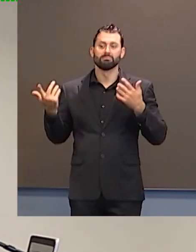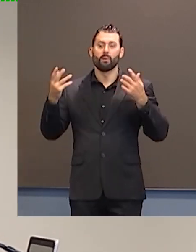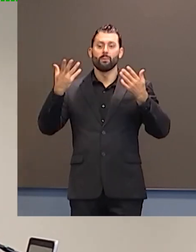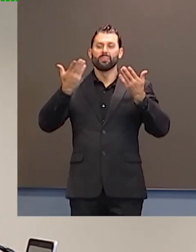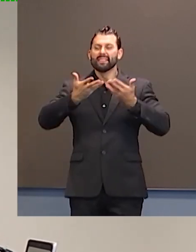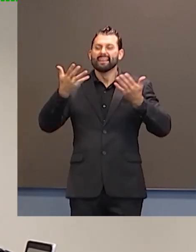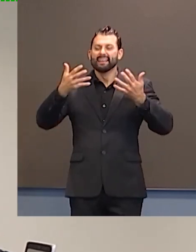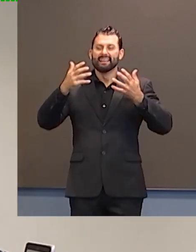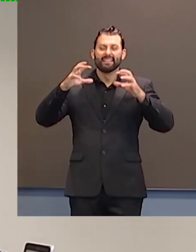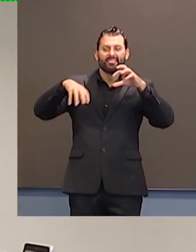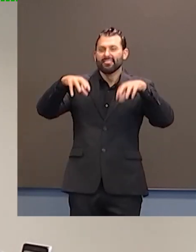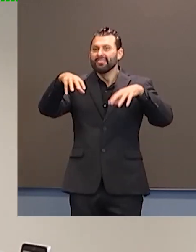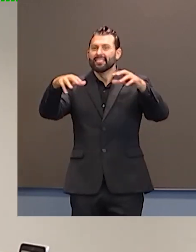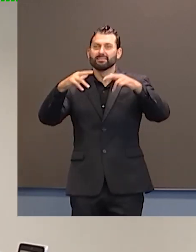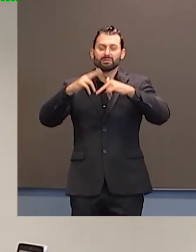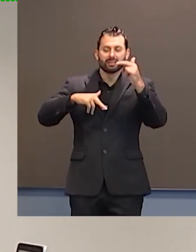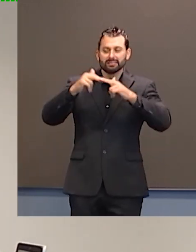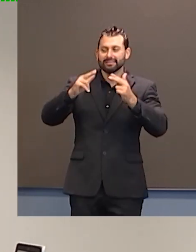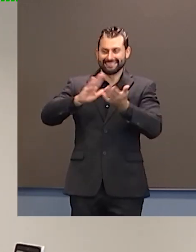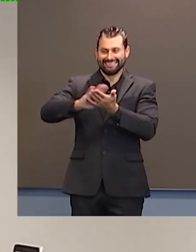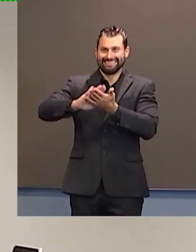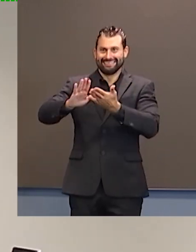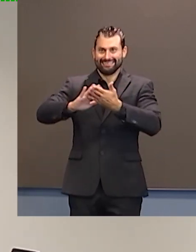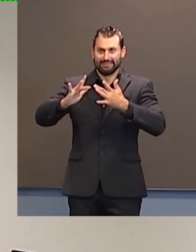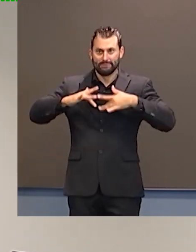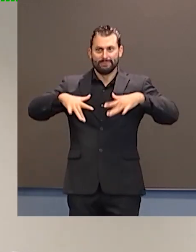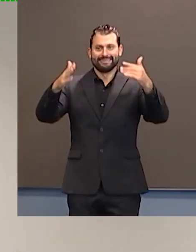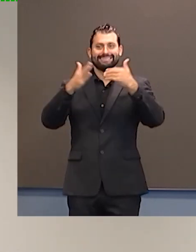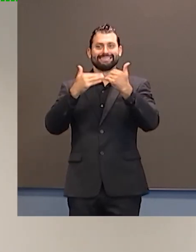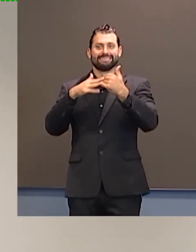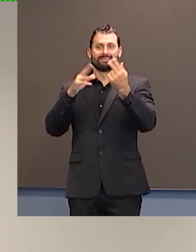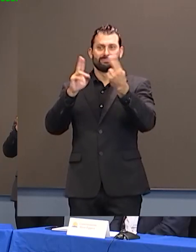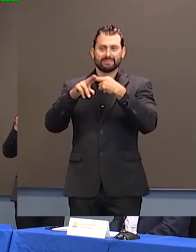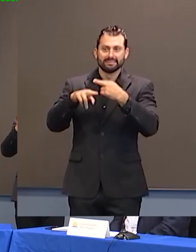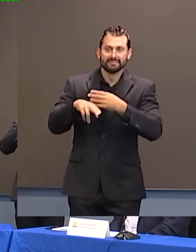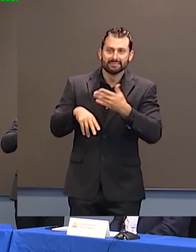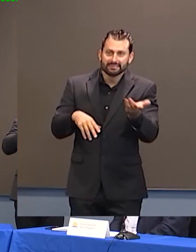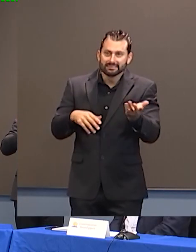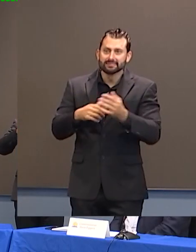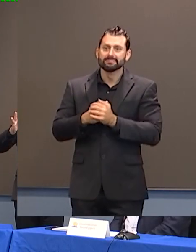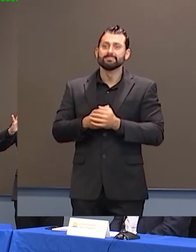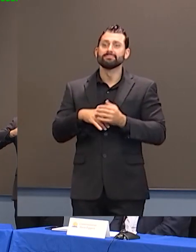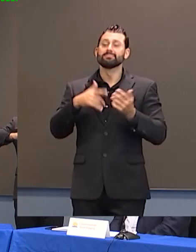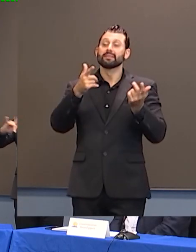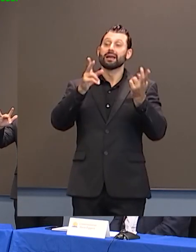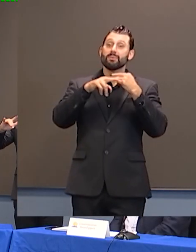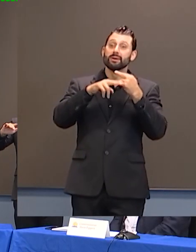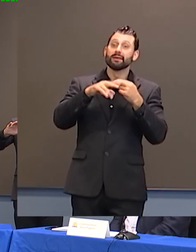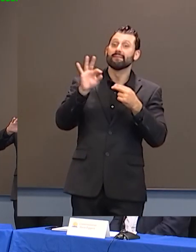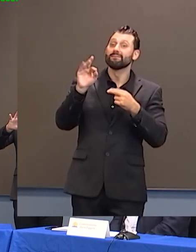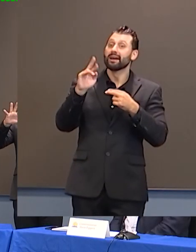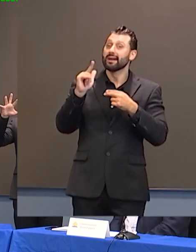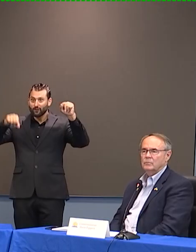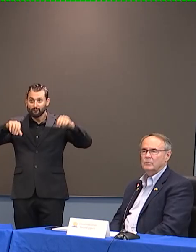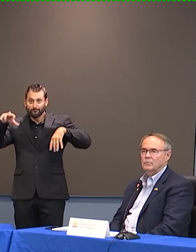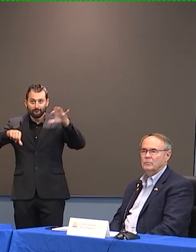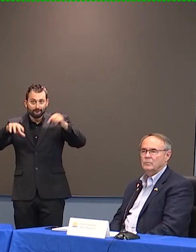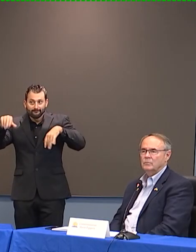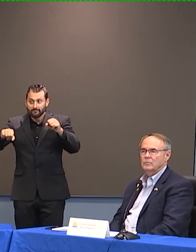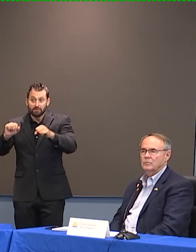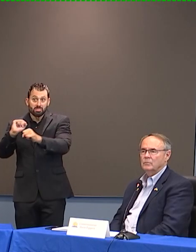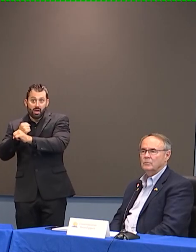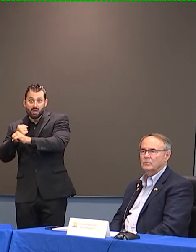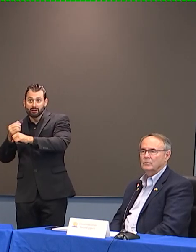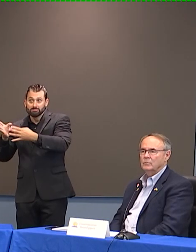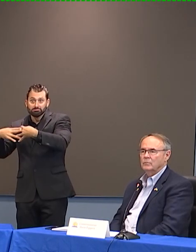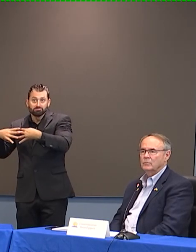storm so those are all preparatory actions that we're taking in terms of the things that people should be prepared for at a shelter so we will